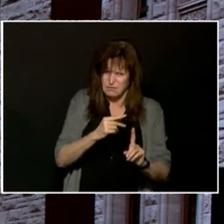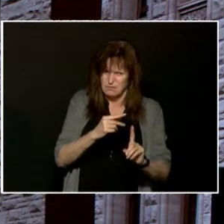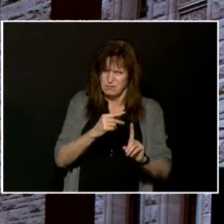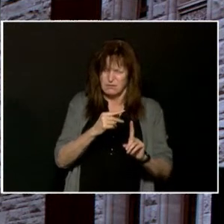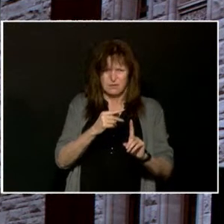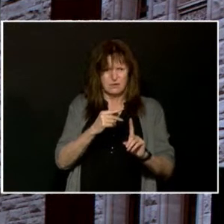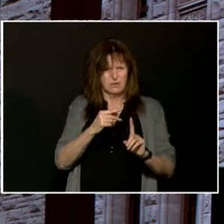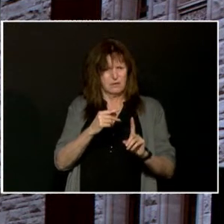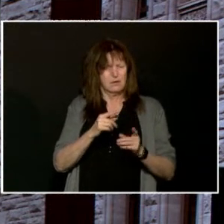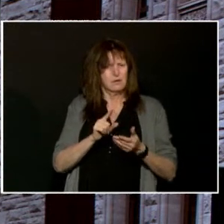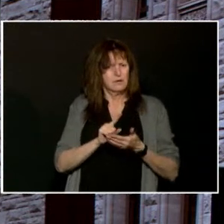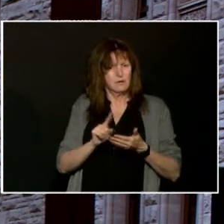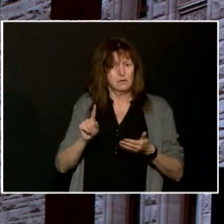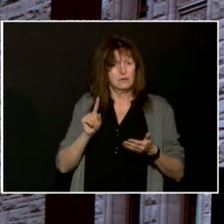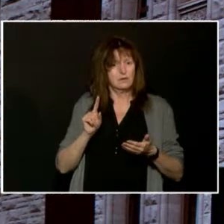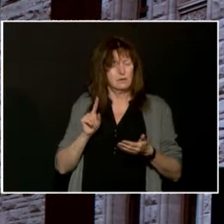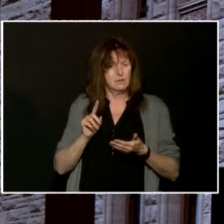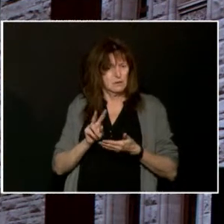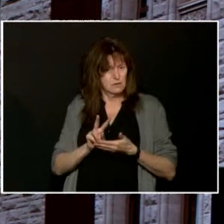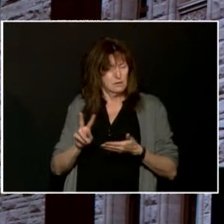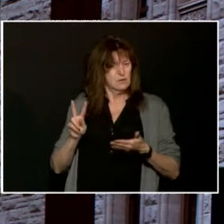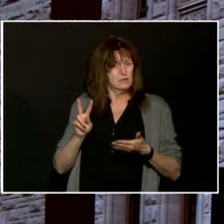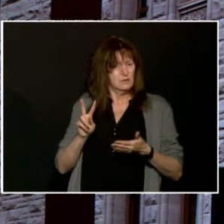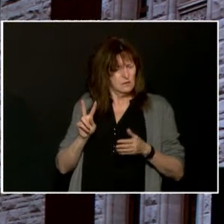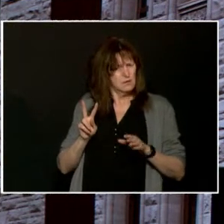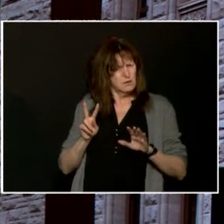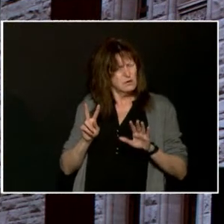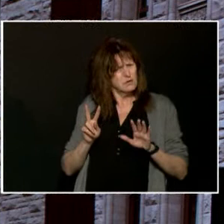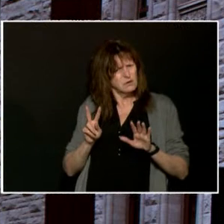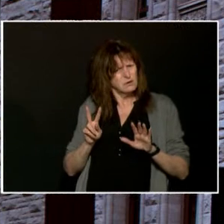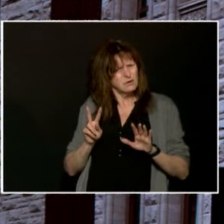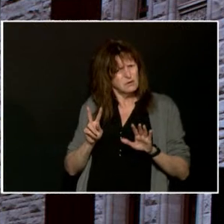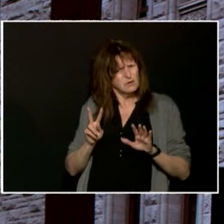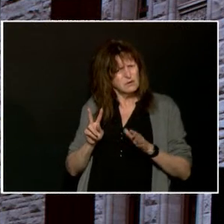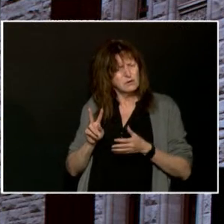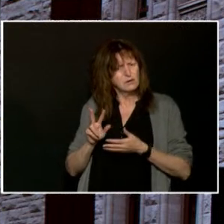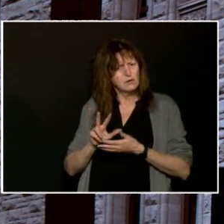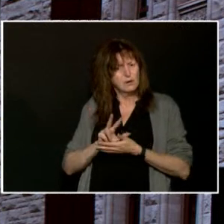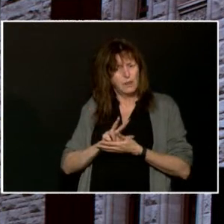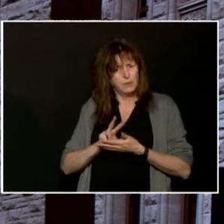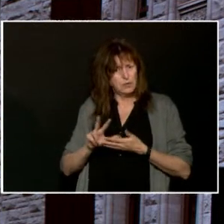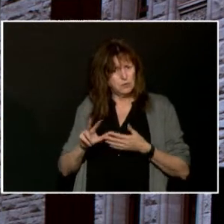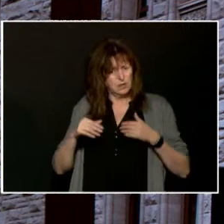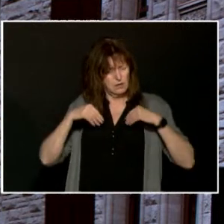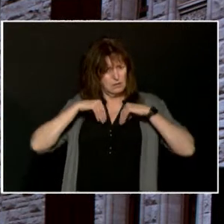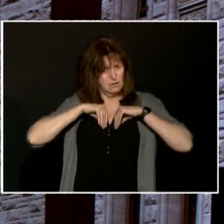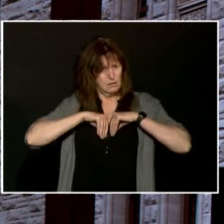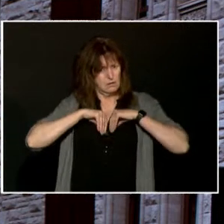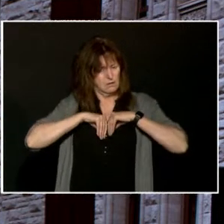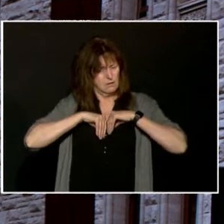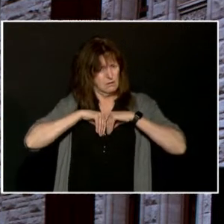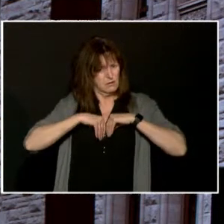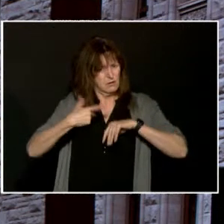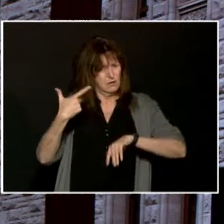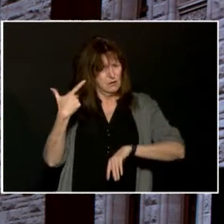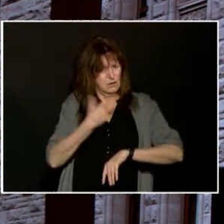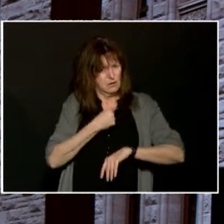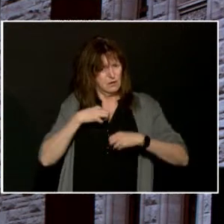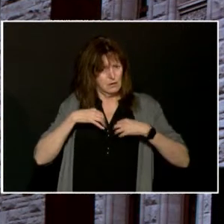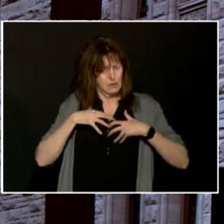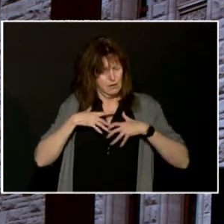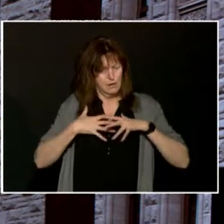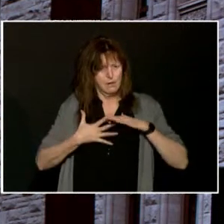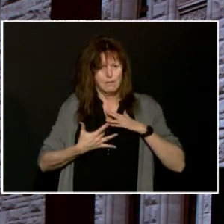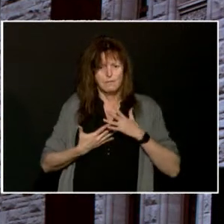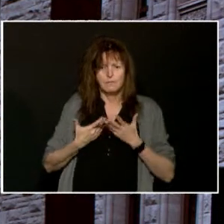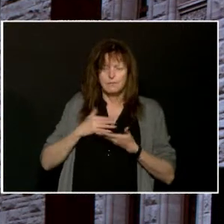ago. But remember, it takes about a good 3 weeks to start to build up substantial immunity. And now we're starting to see the value of that investment. And as we